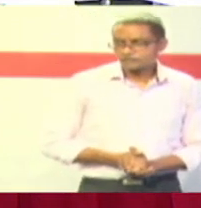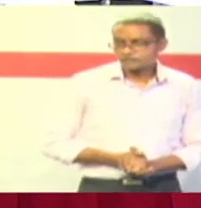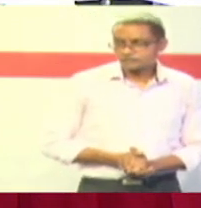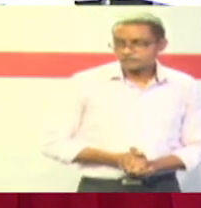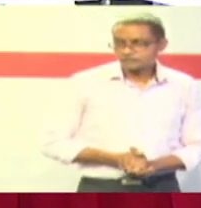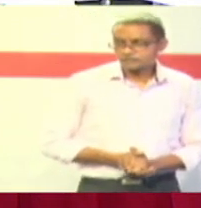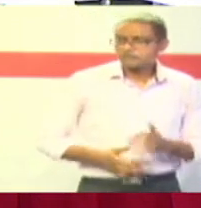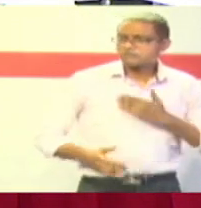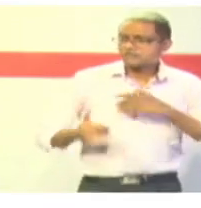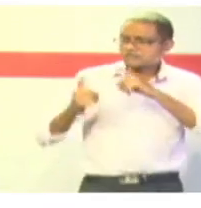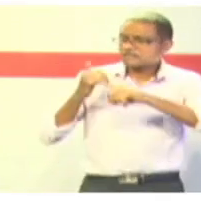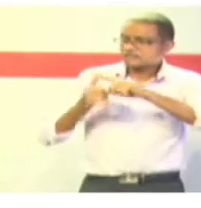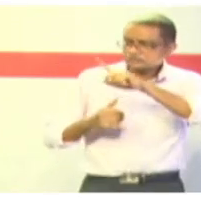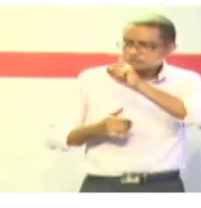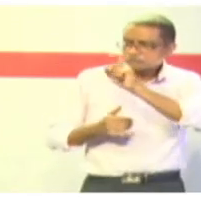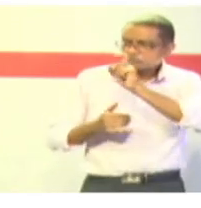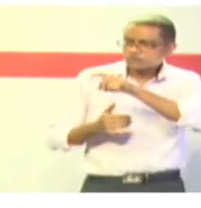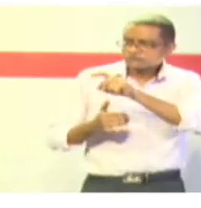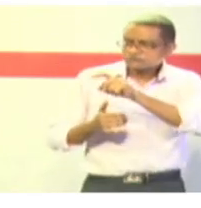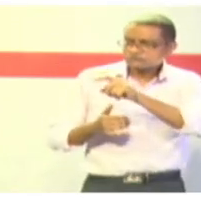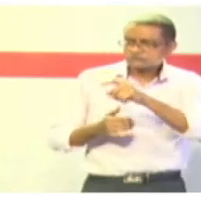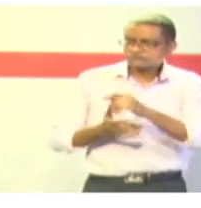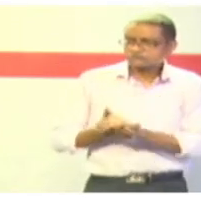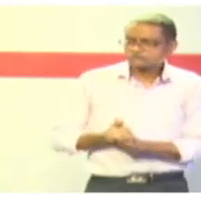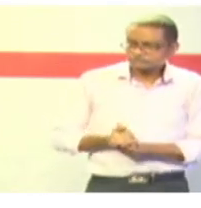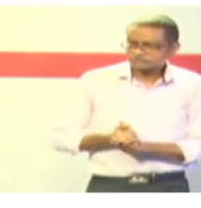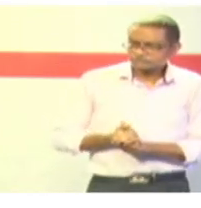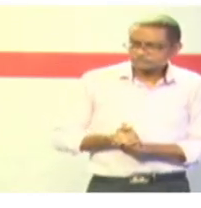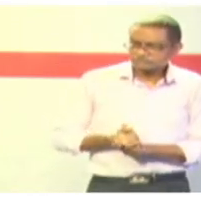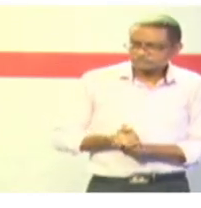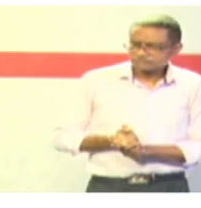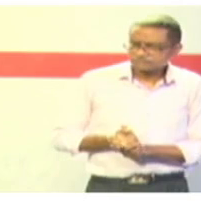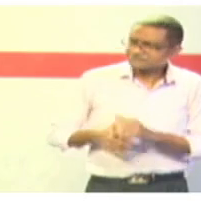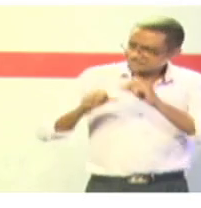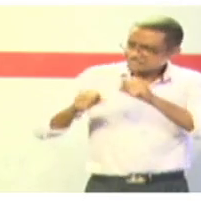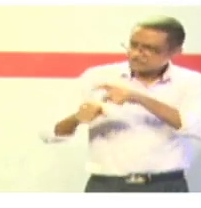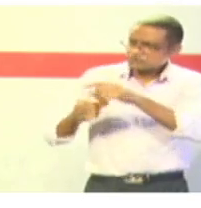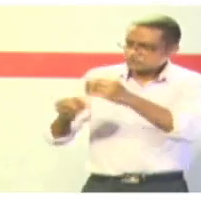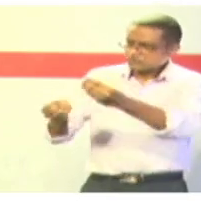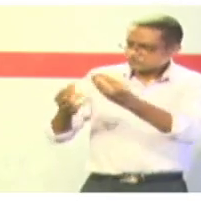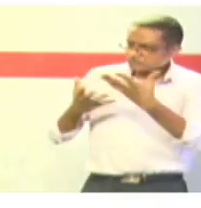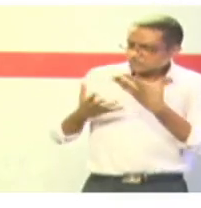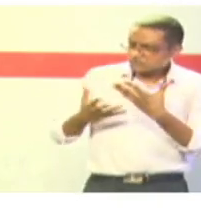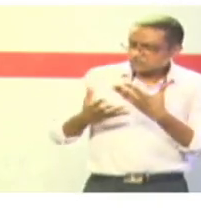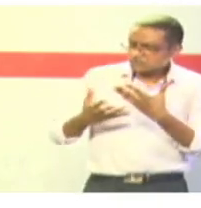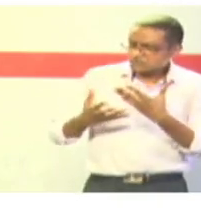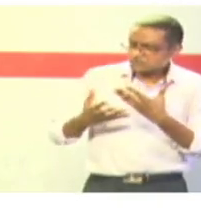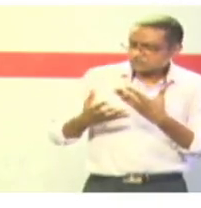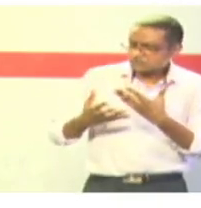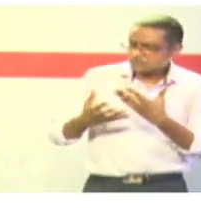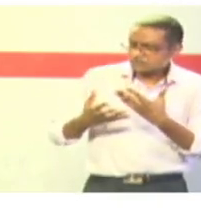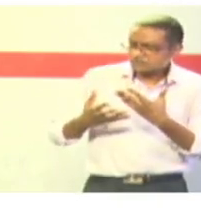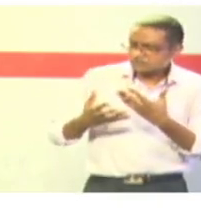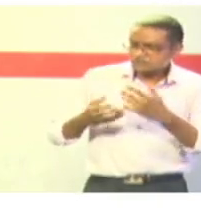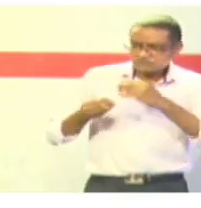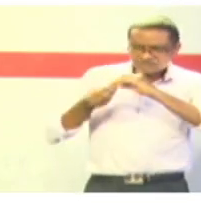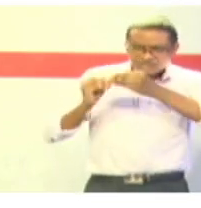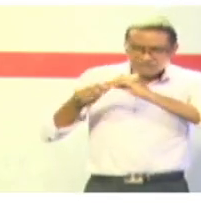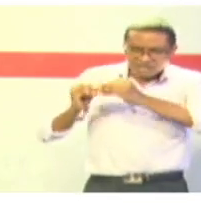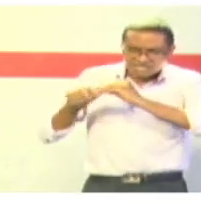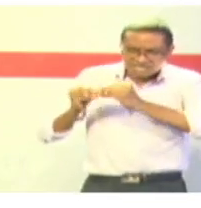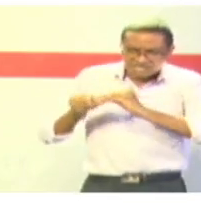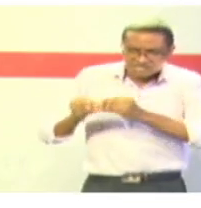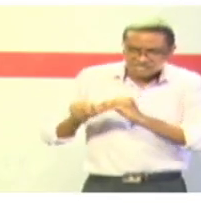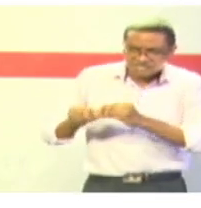My final question goes to Mr. Thomas. I was wondering if you can give us, some figures